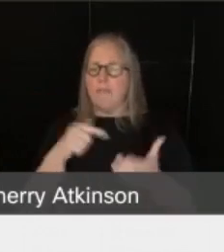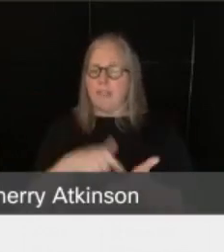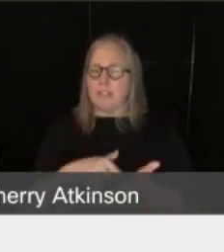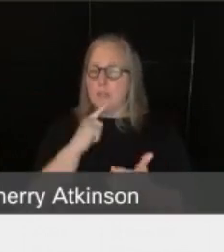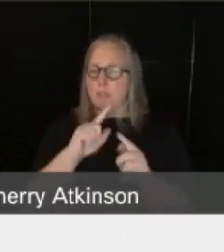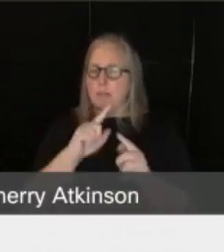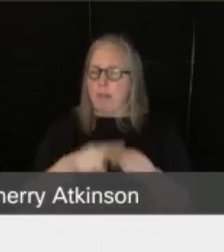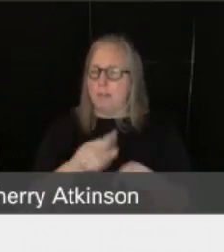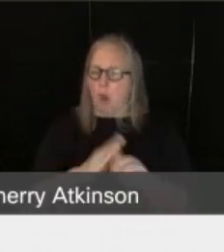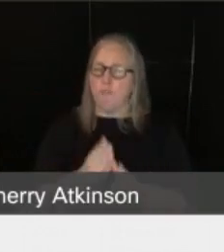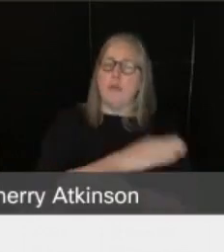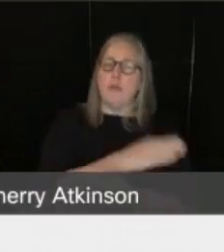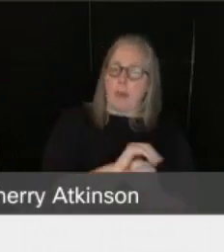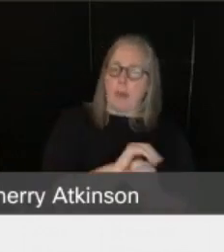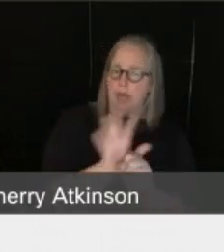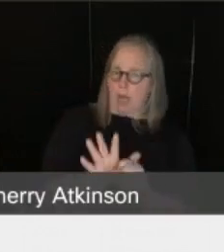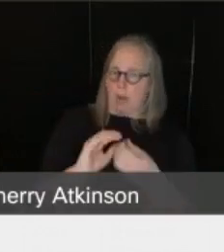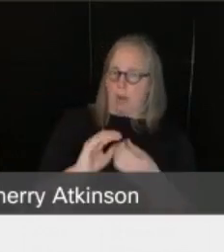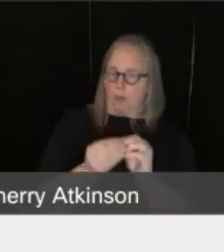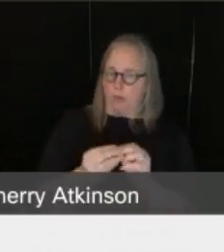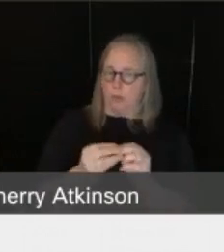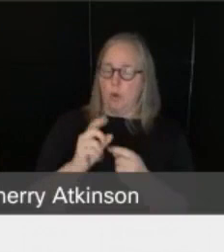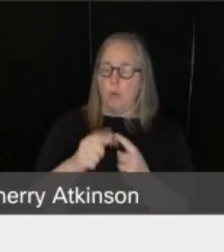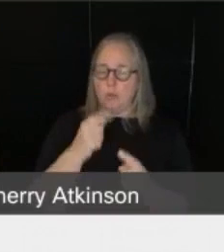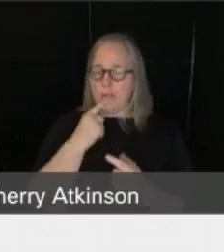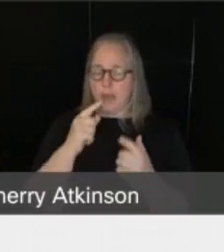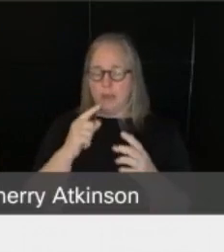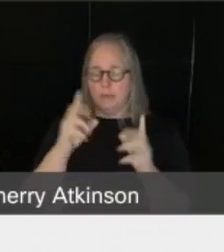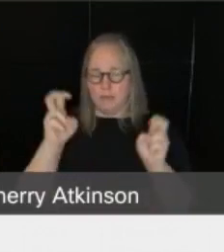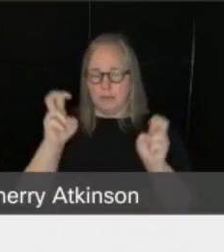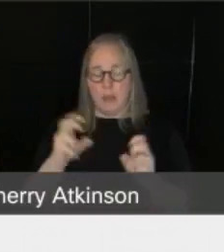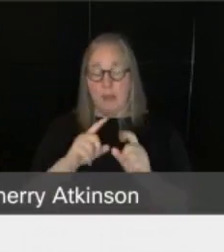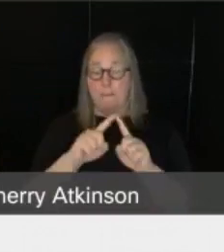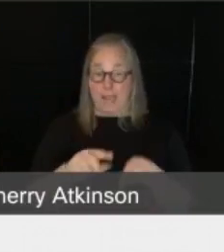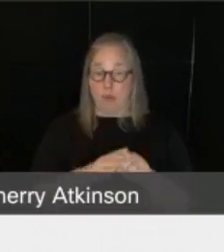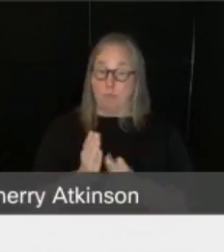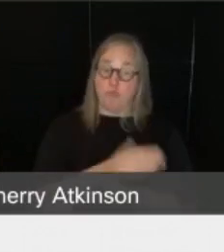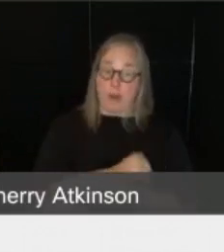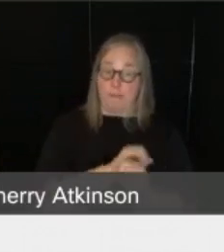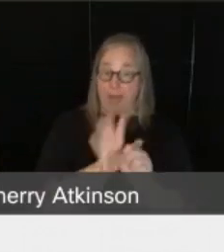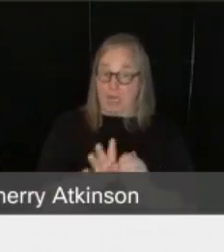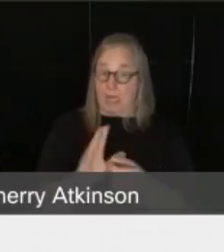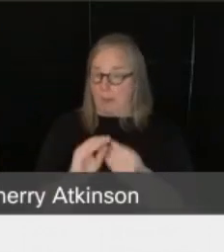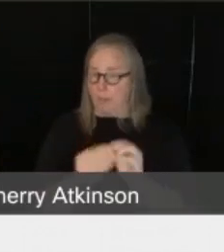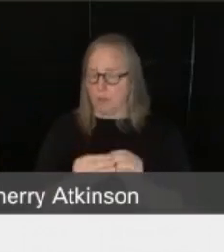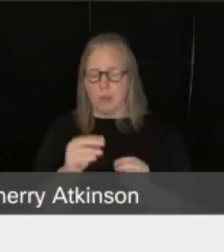that when you say based on pre-pandemic numbers, is that